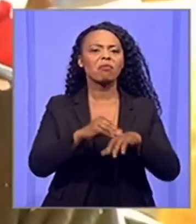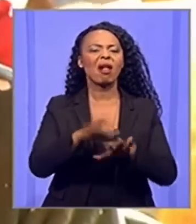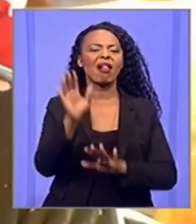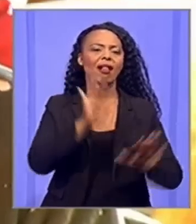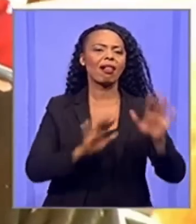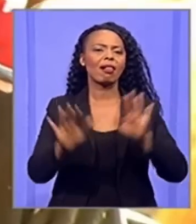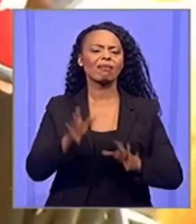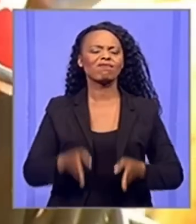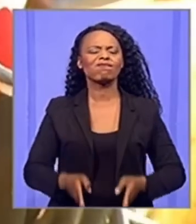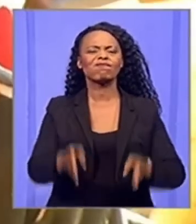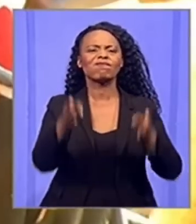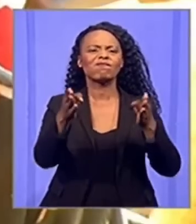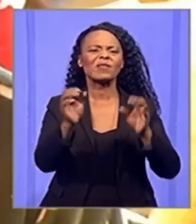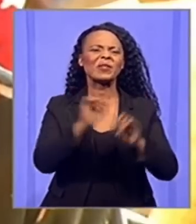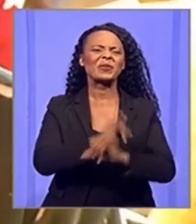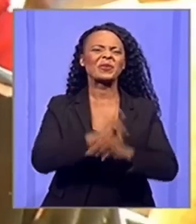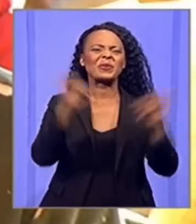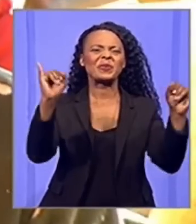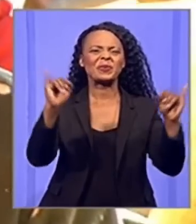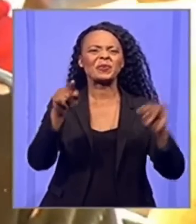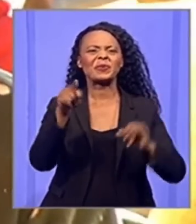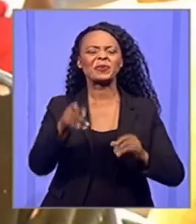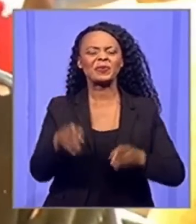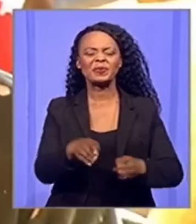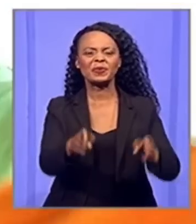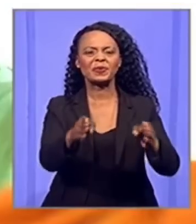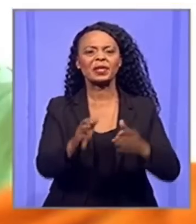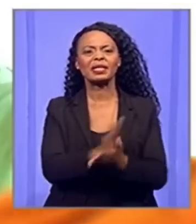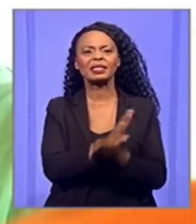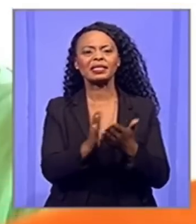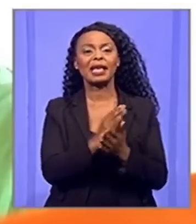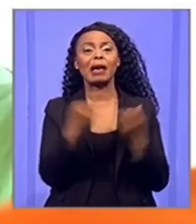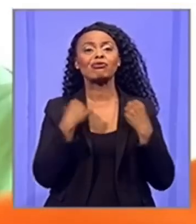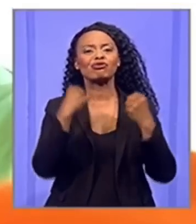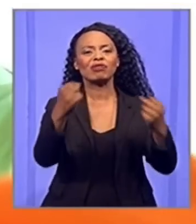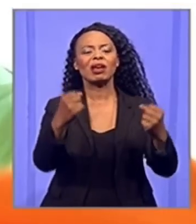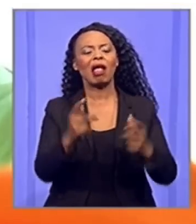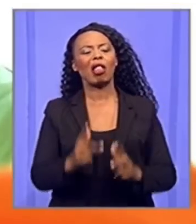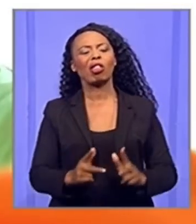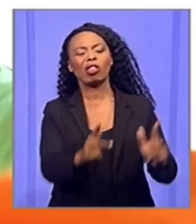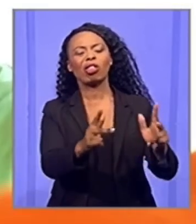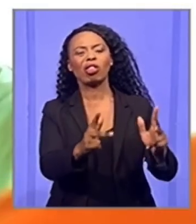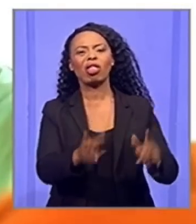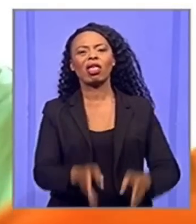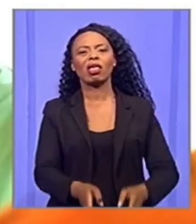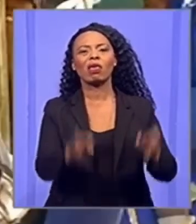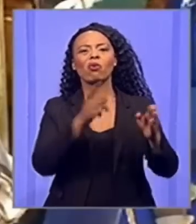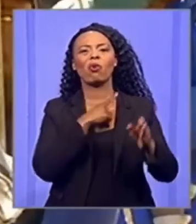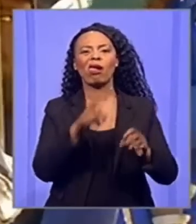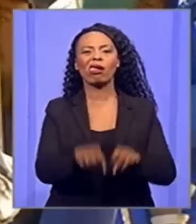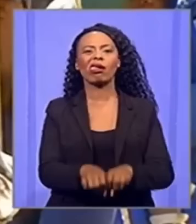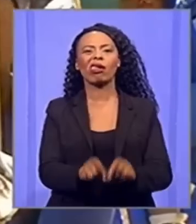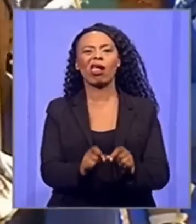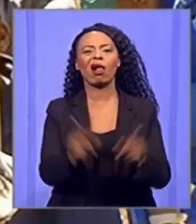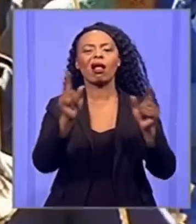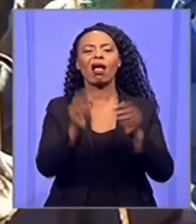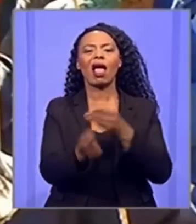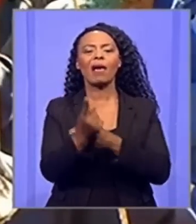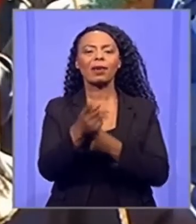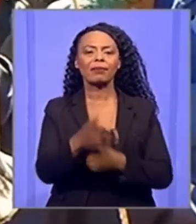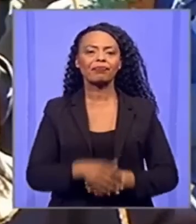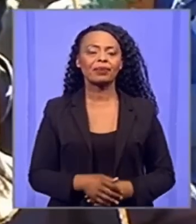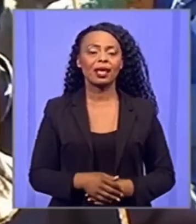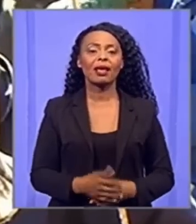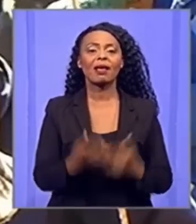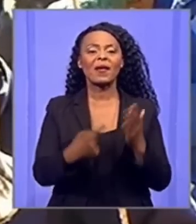a itumedisang ebile batlankela ba ne ba tshwanelwa ke go tlogela sejanaga seo ba neng ba kgweetsa ka sone mo gare ga leeto. Baagi ba motse ono ba ne